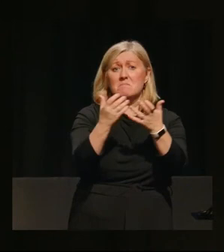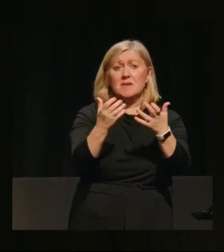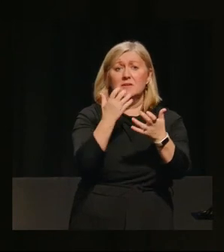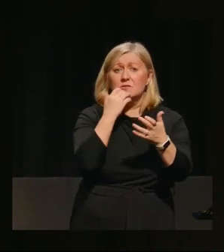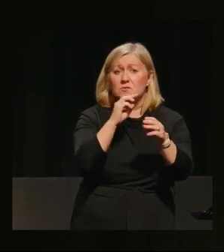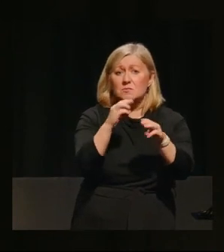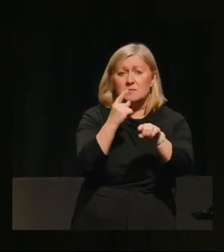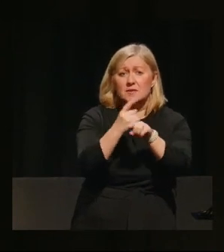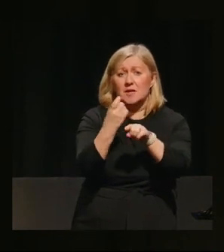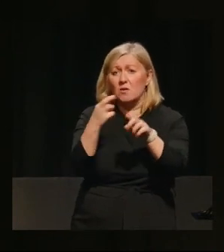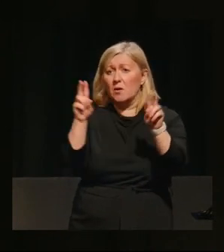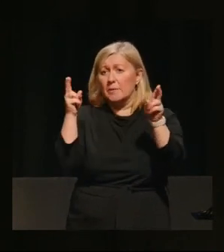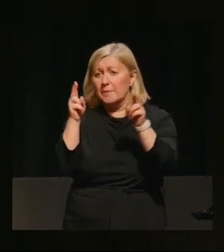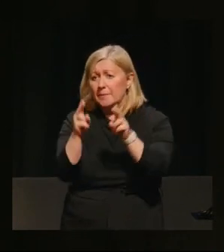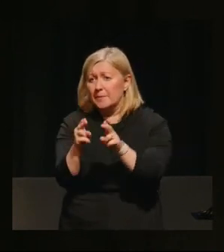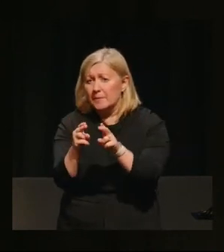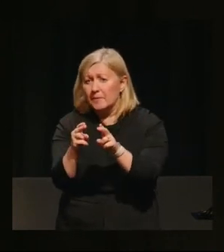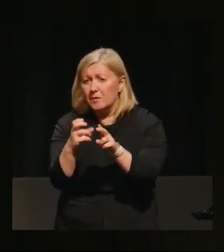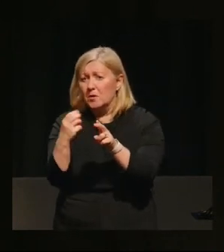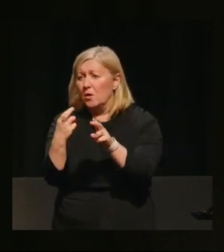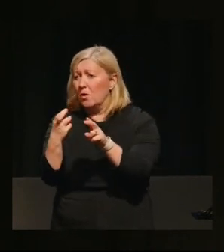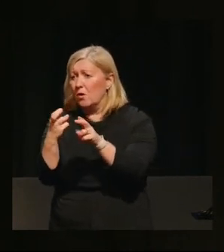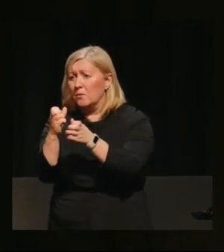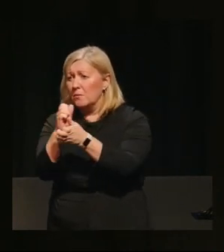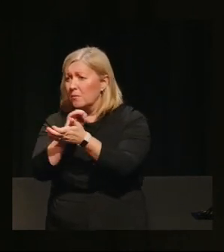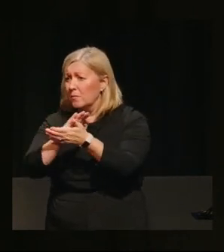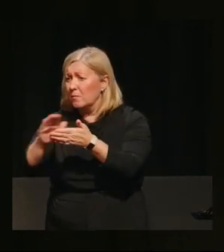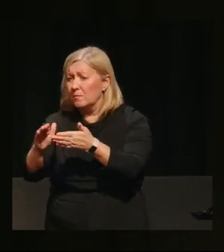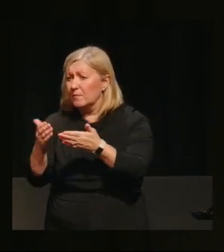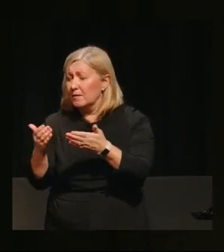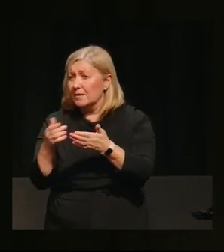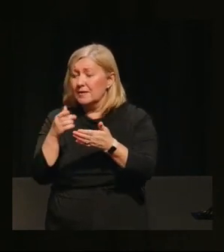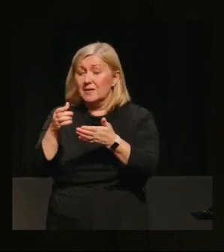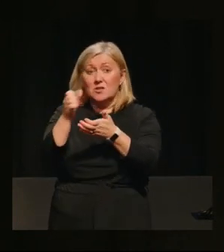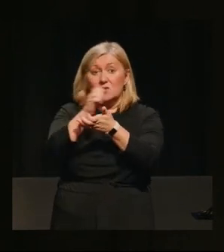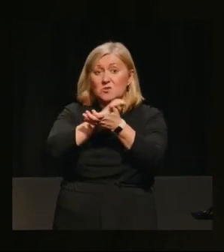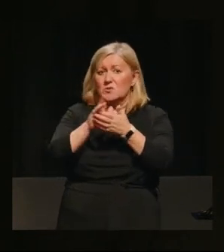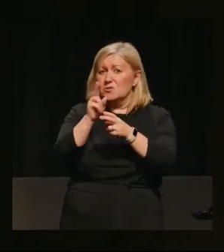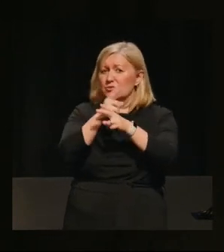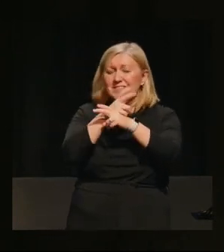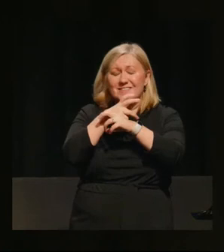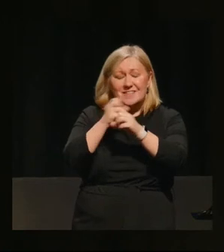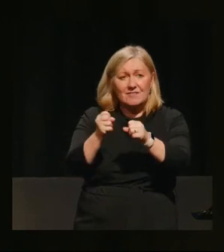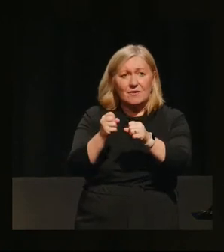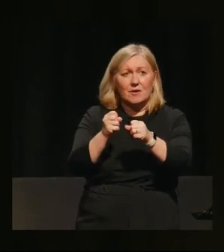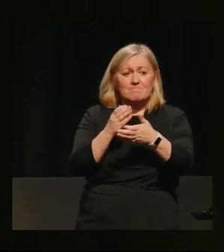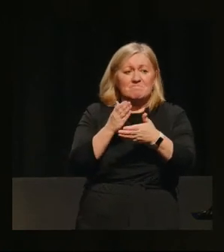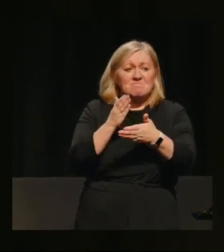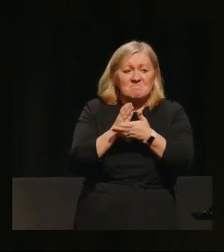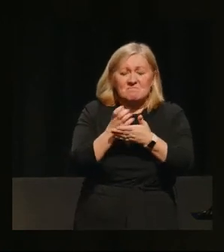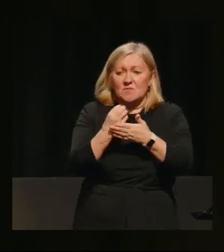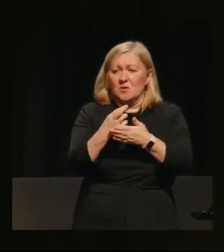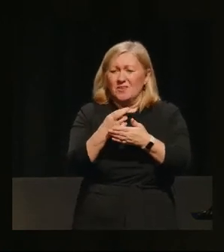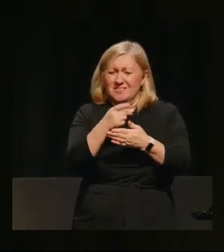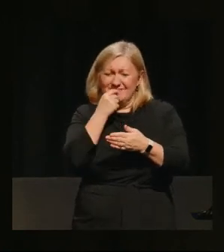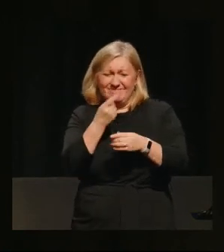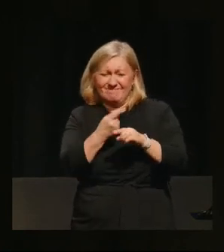left. The Shoah should never be diluted, denied, distorted, or trivialized.